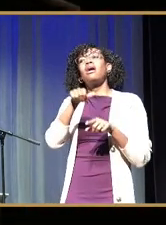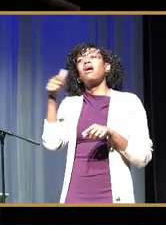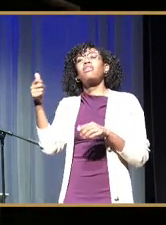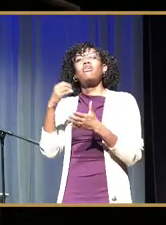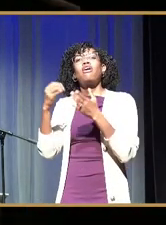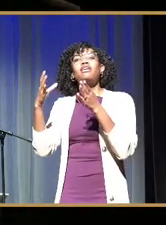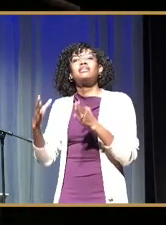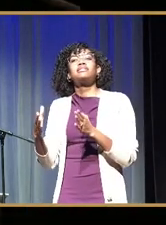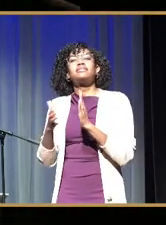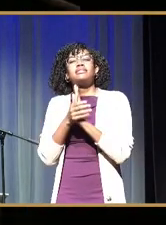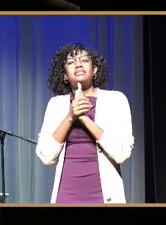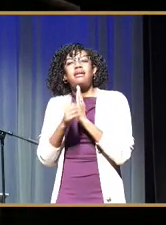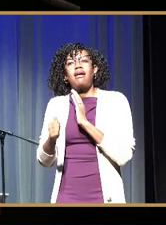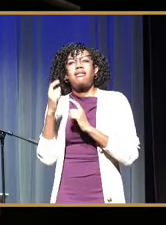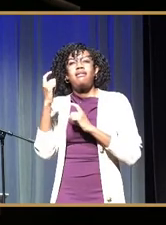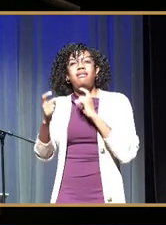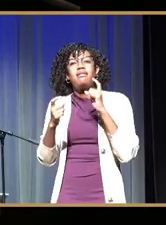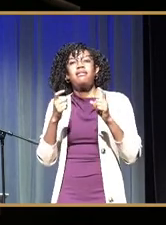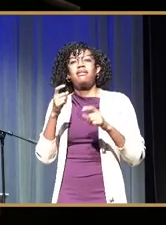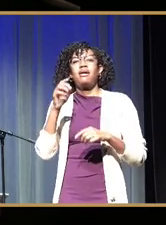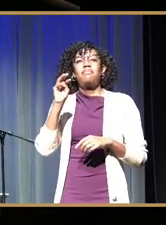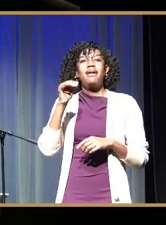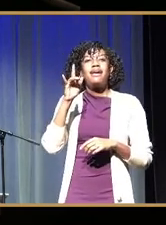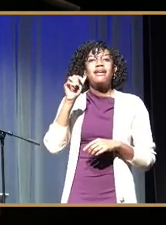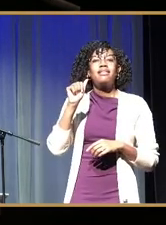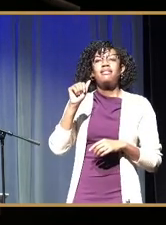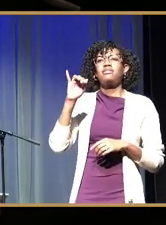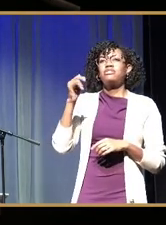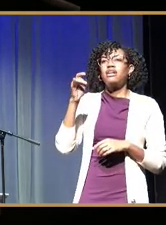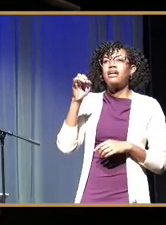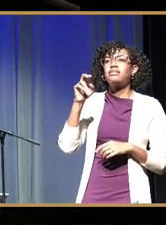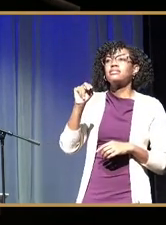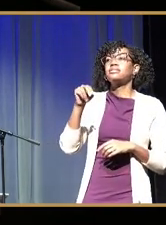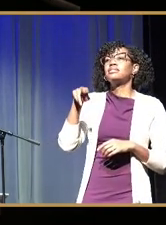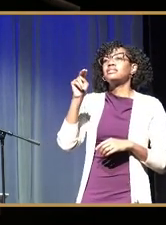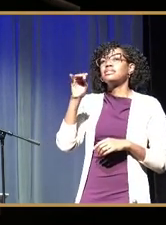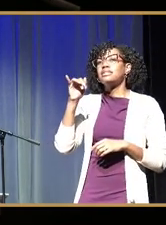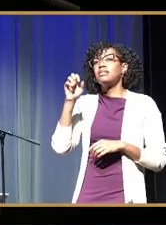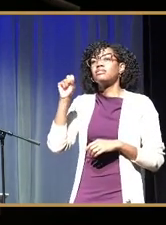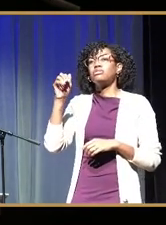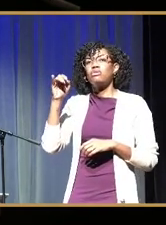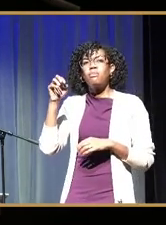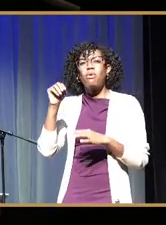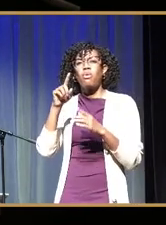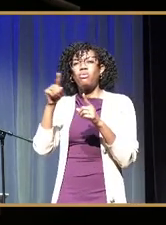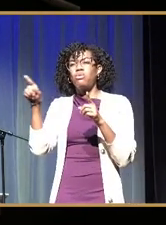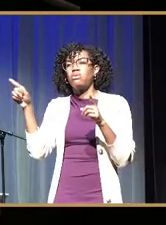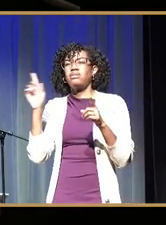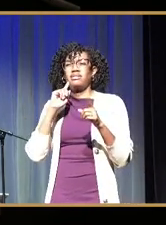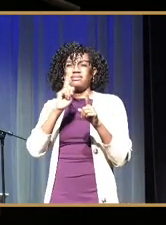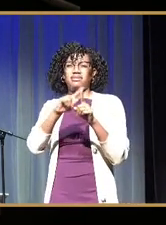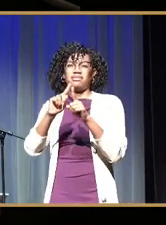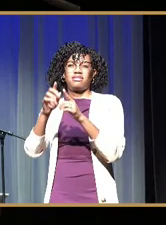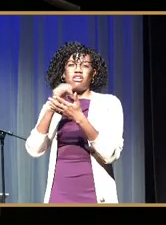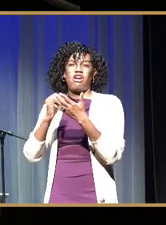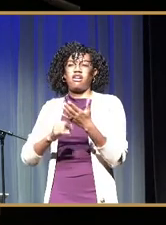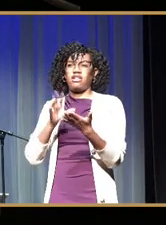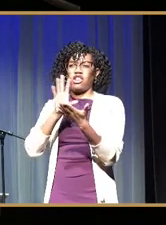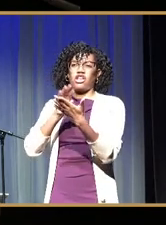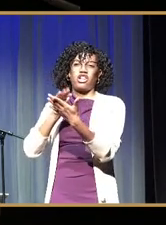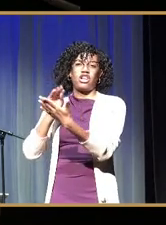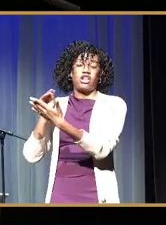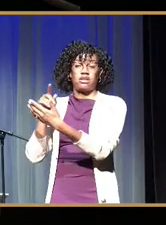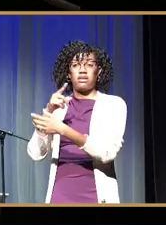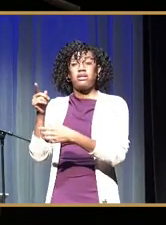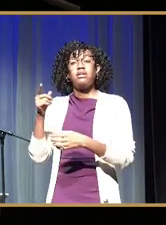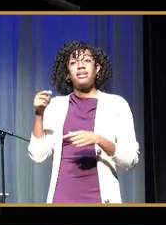Jackson, the Staples Singers, Nina Simone. Here at Ellington, we know that it is not a coincidence that they